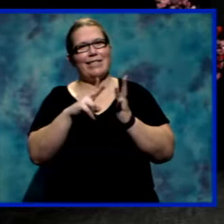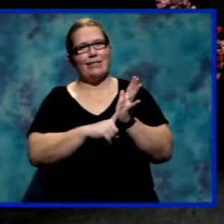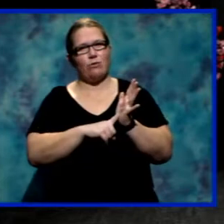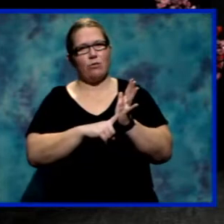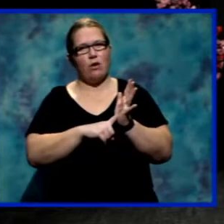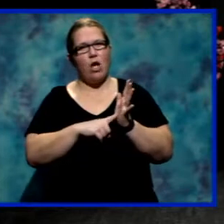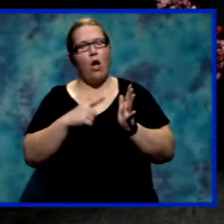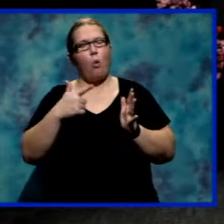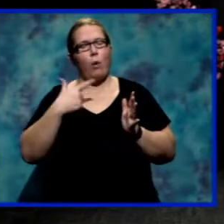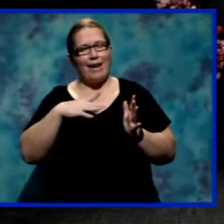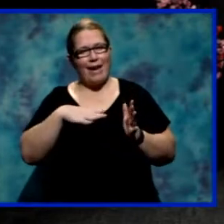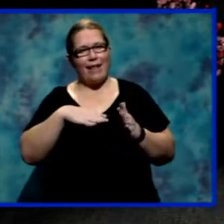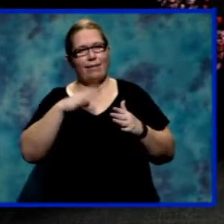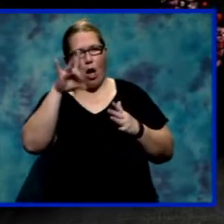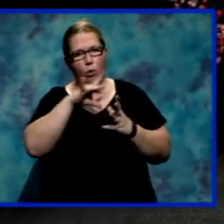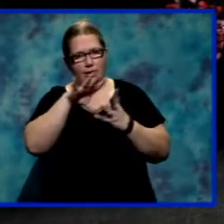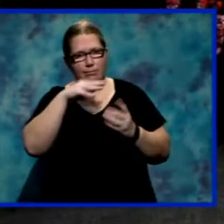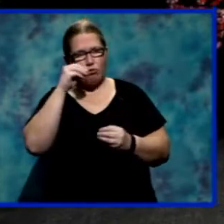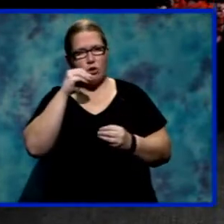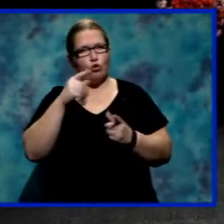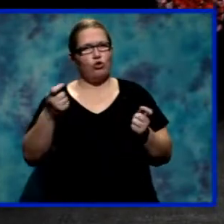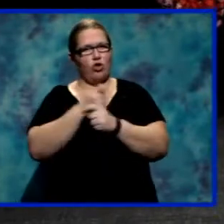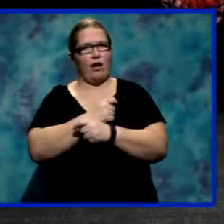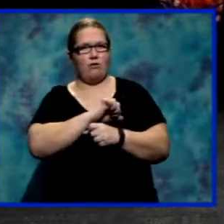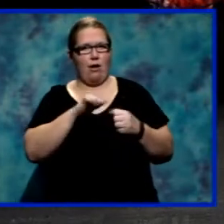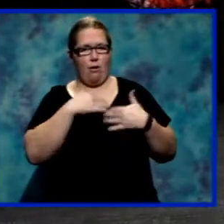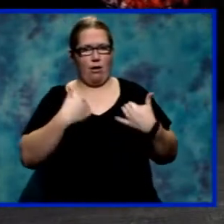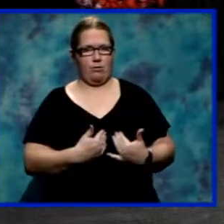to change them. When He comes into our hearts,